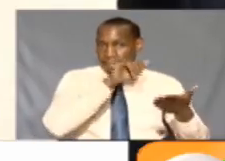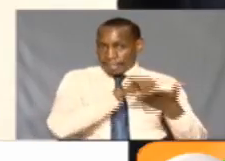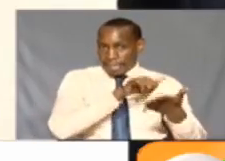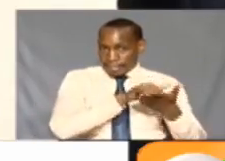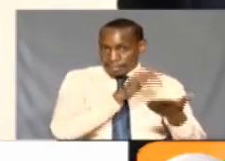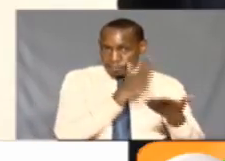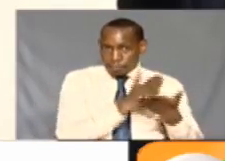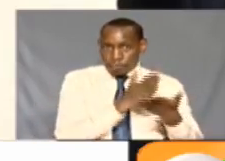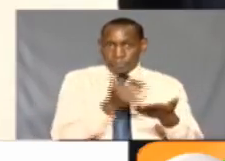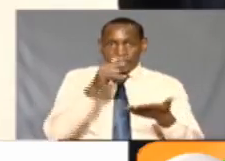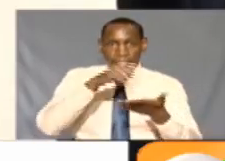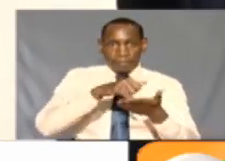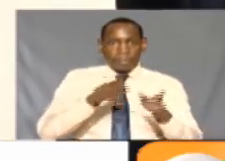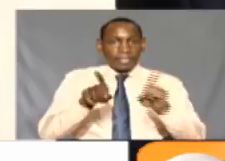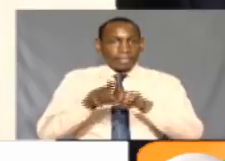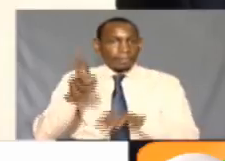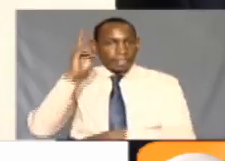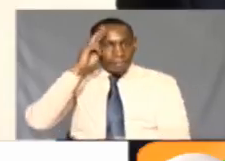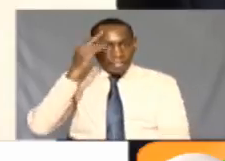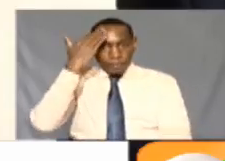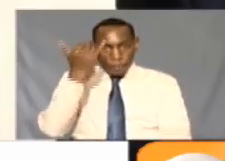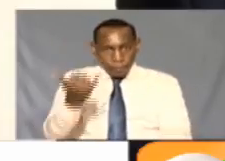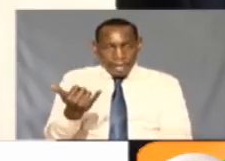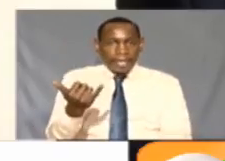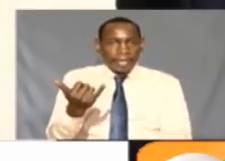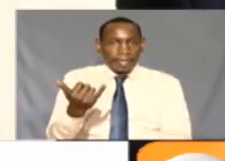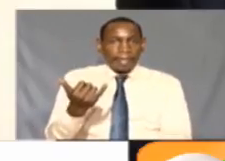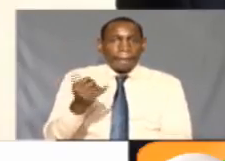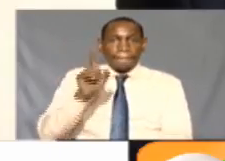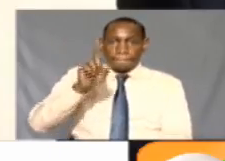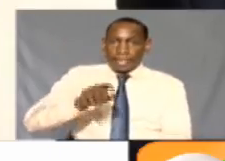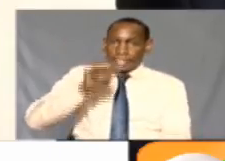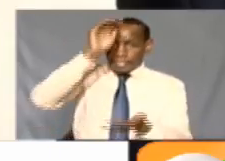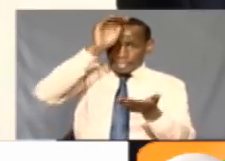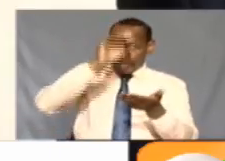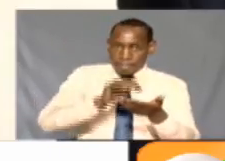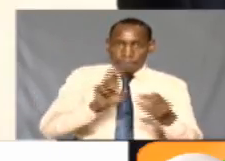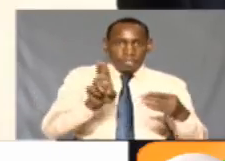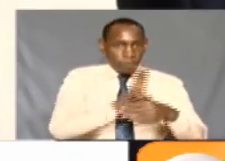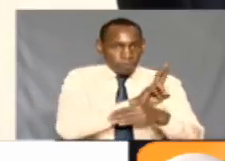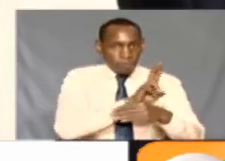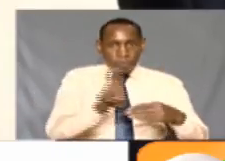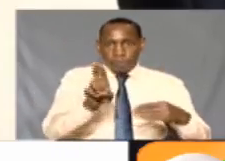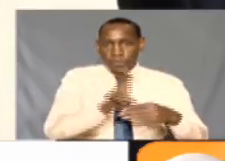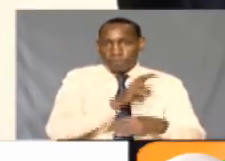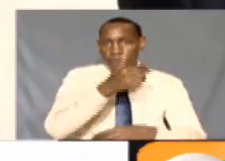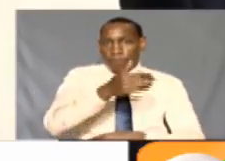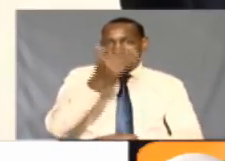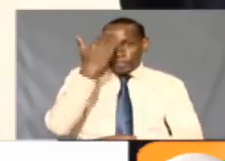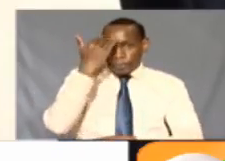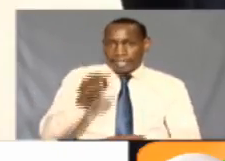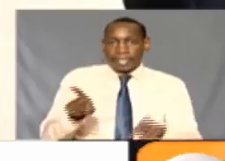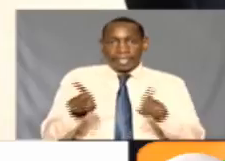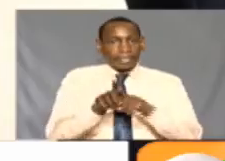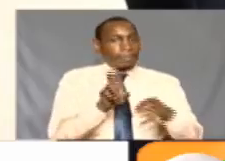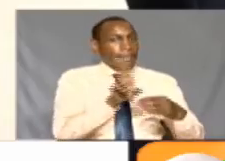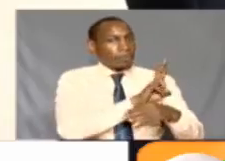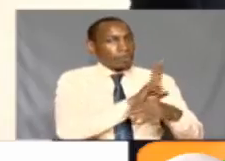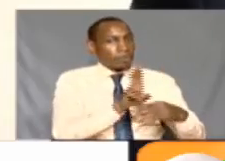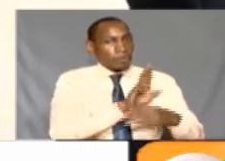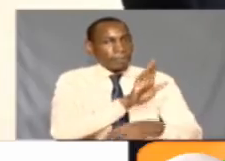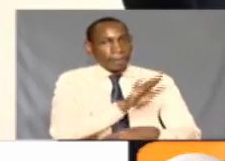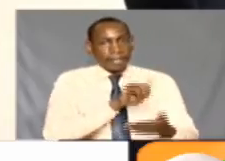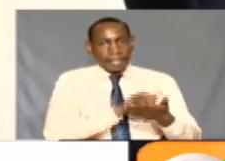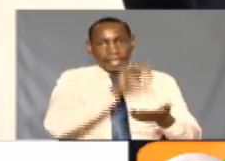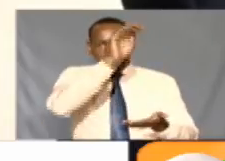actually part of the reason why we are about to cut the expenditures, because that expenditure is